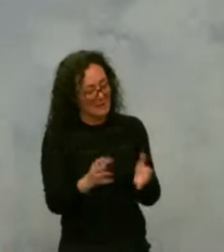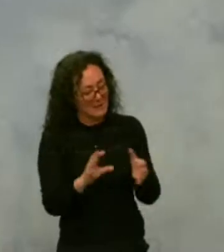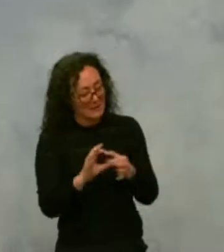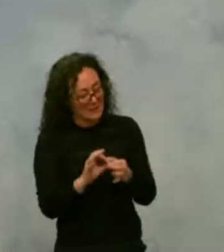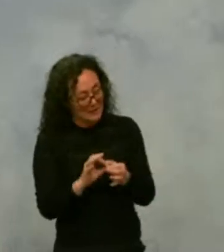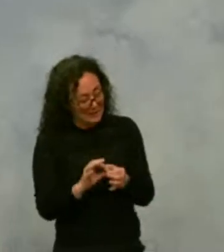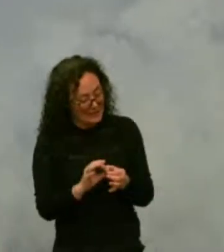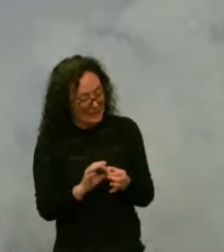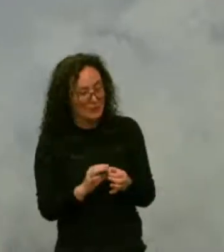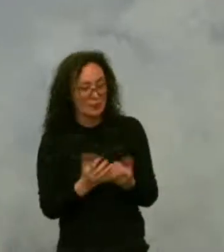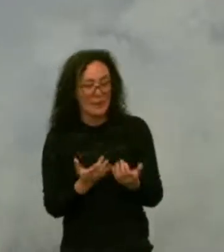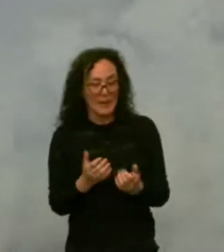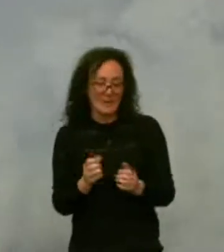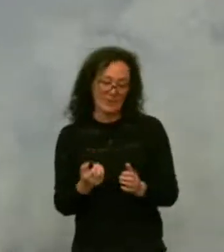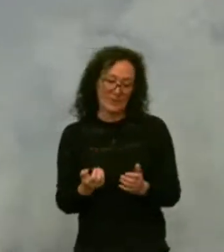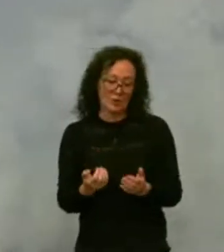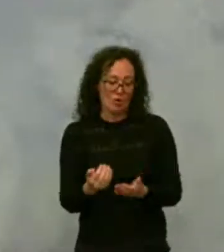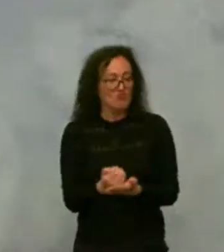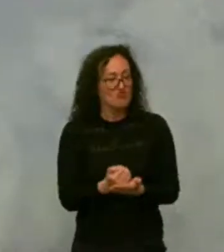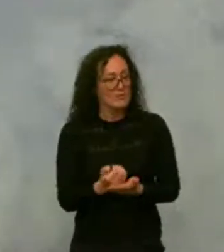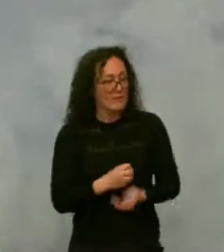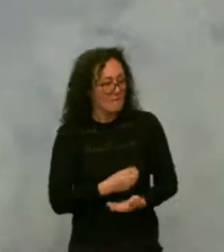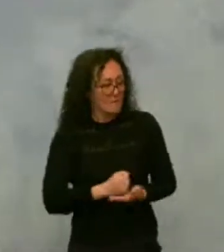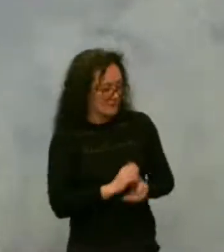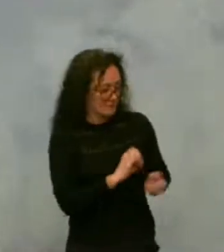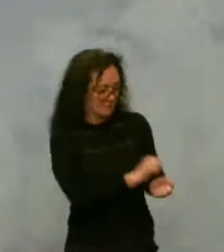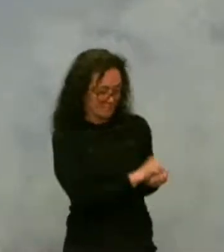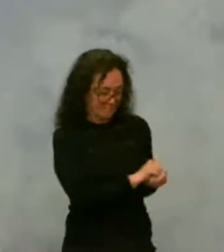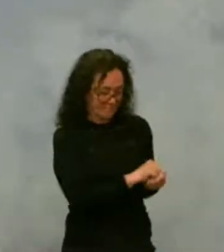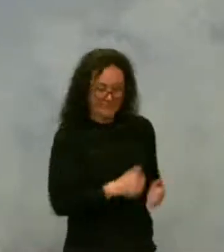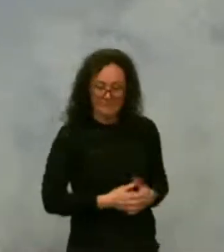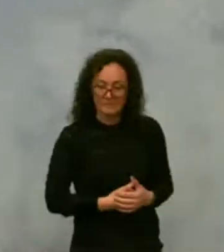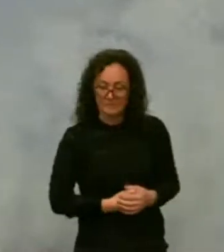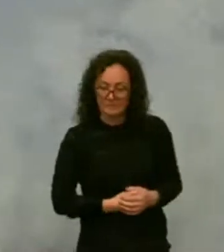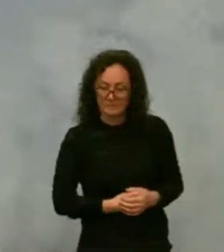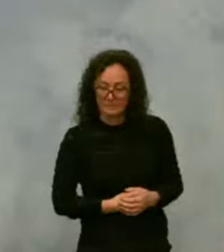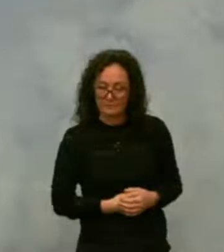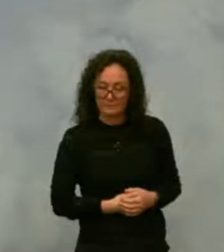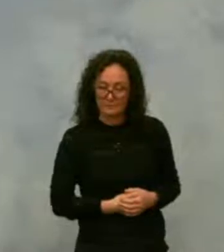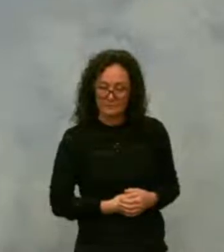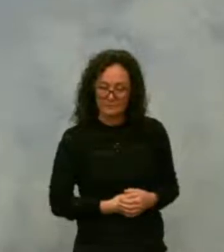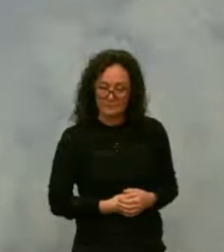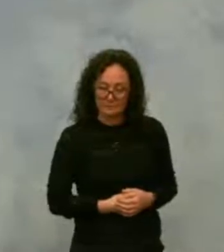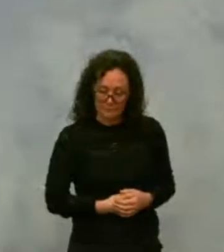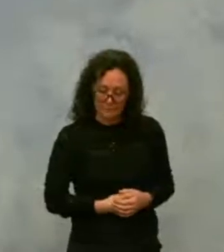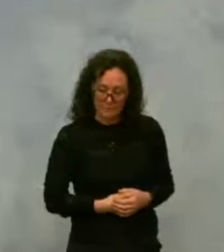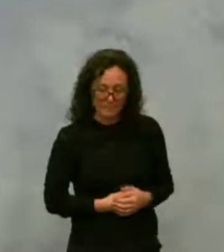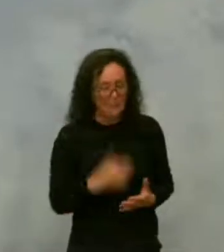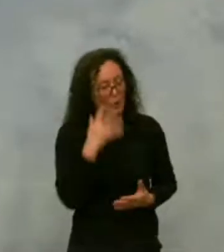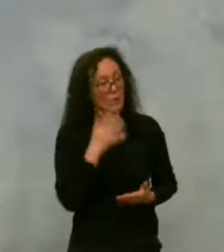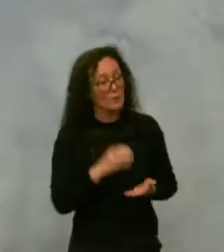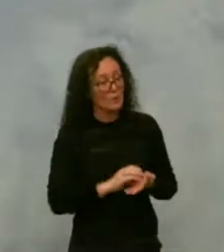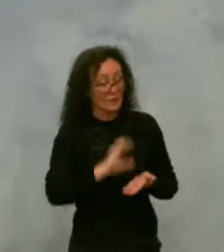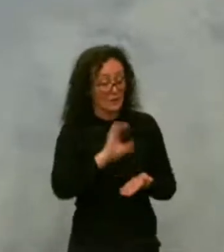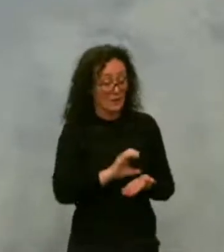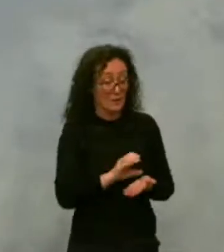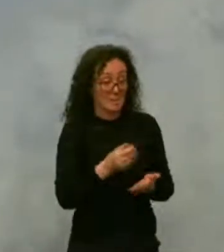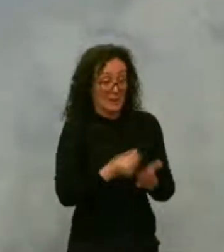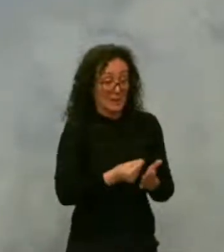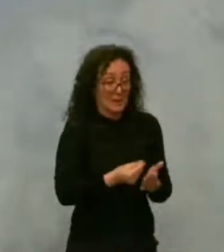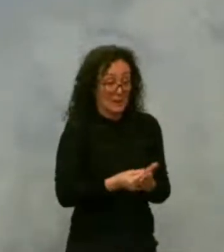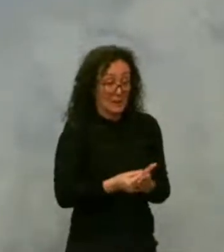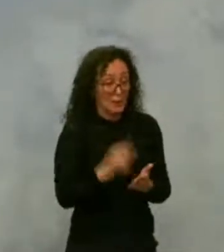earmarked reserves that we'll be using at a later date. There's a primary consideration for us when we're depositing any funds, and that's security of